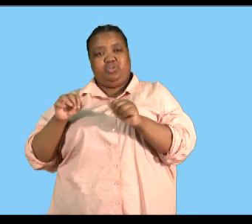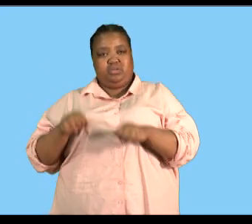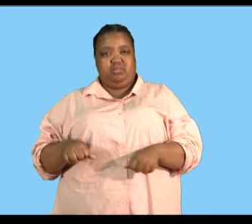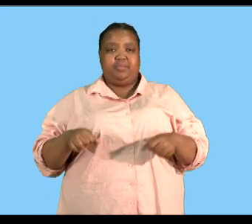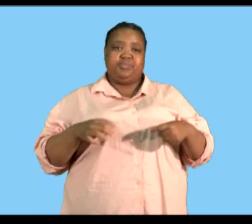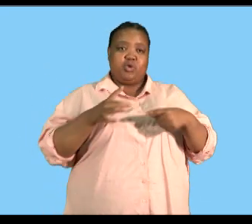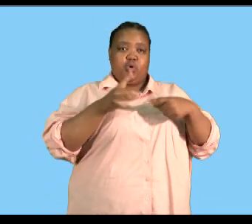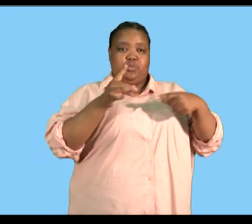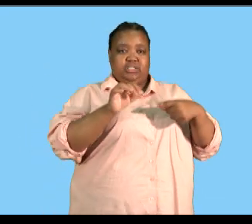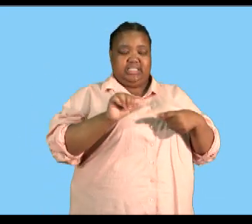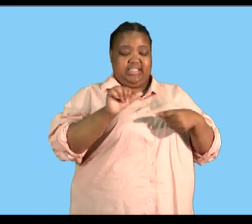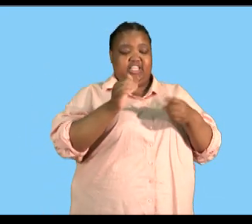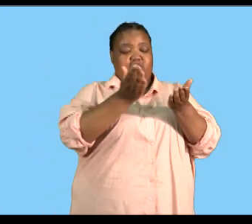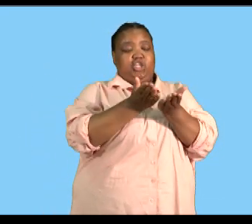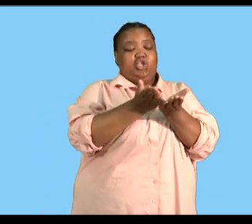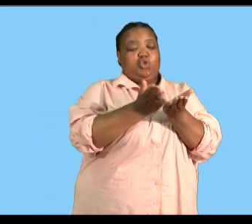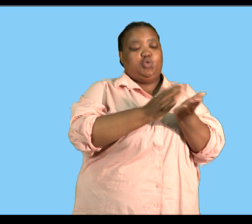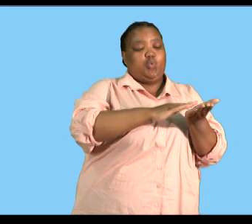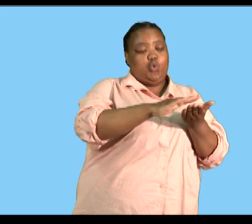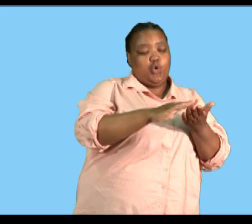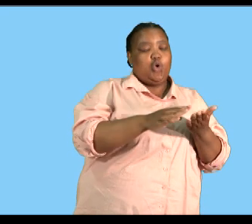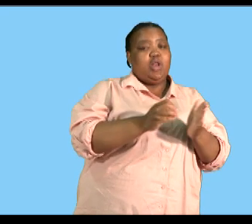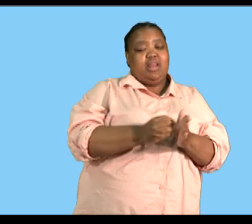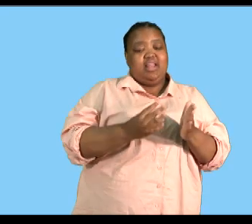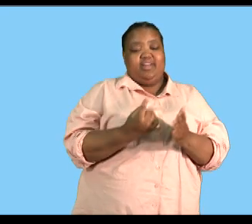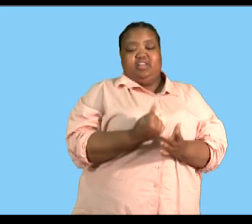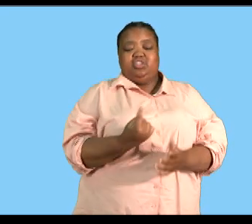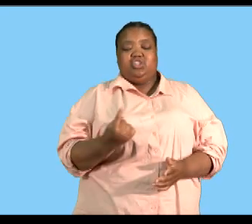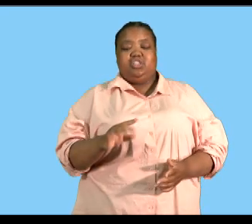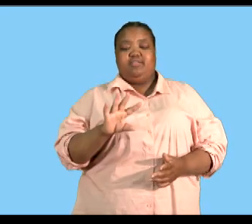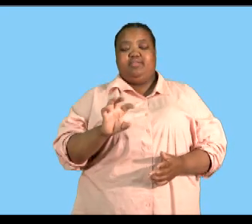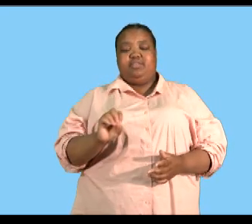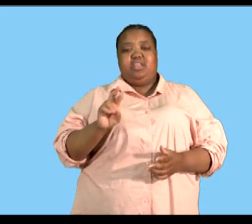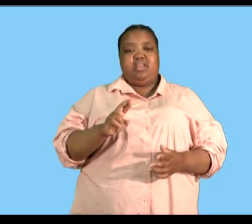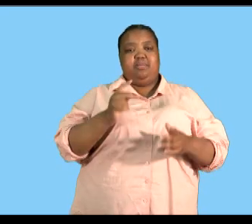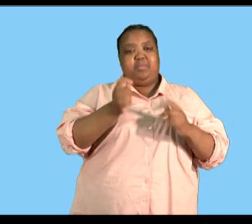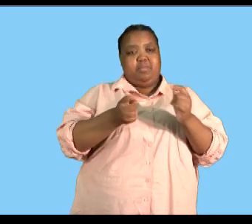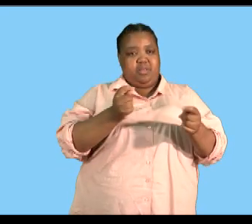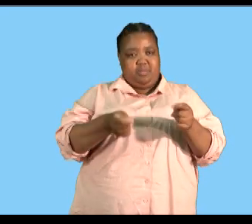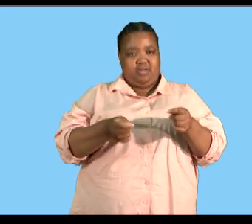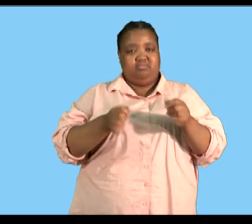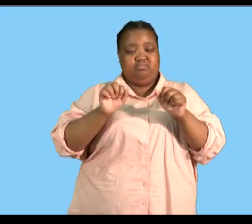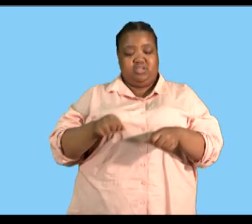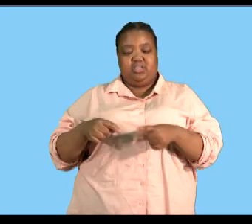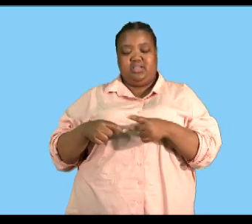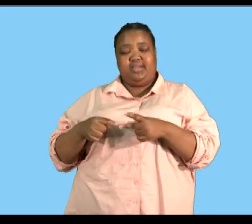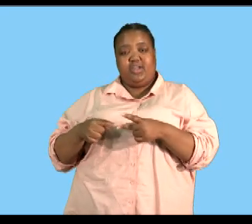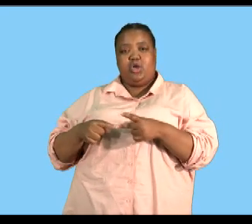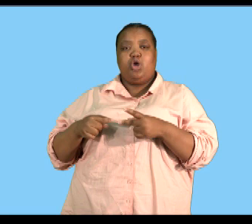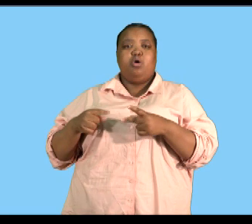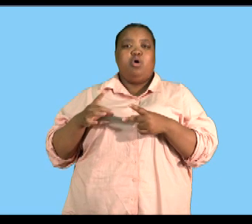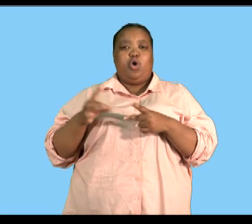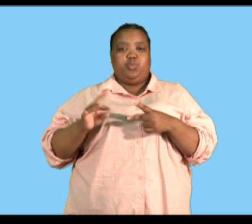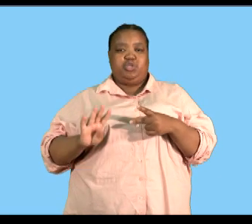and each learner will be paying an amount of 50 Rand. And option B, we have a community hall, of which there's 200